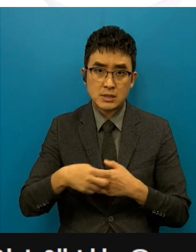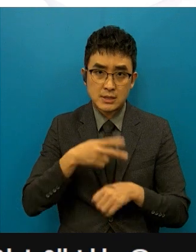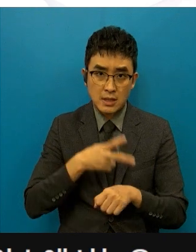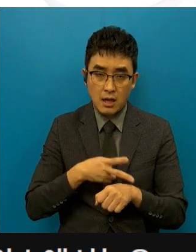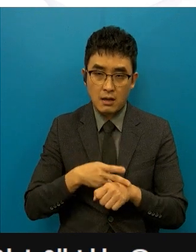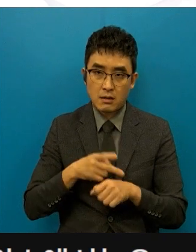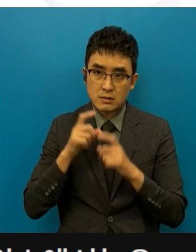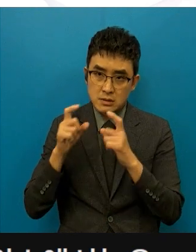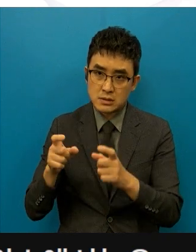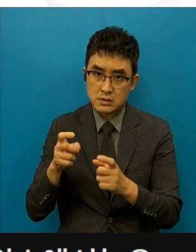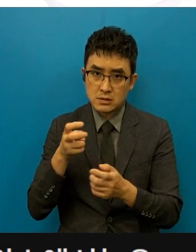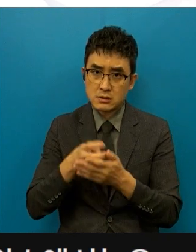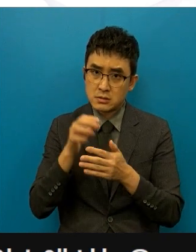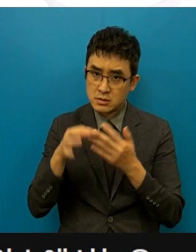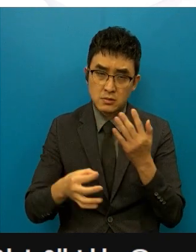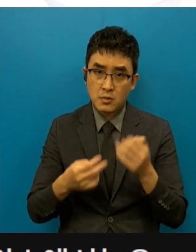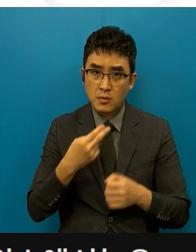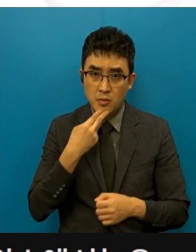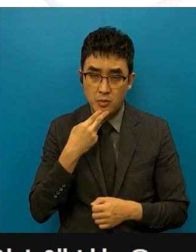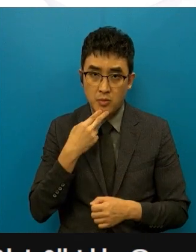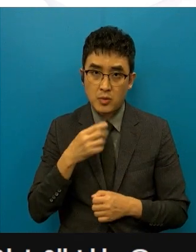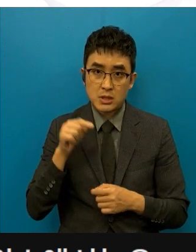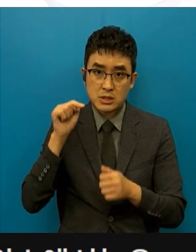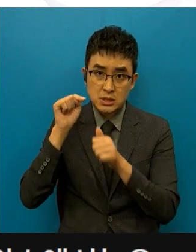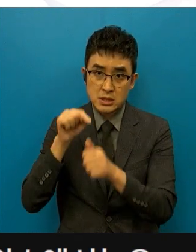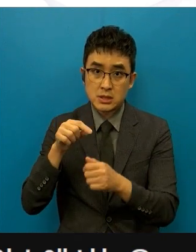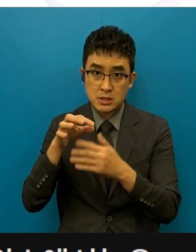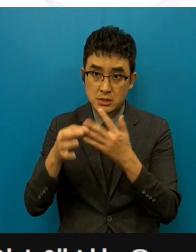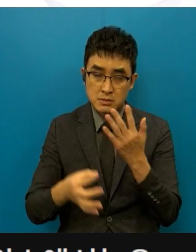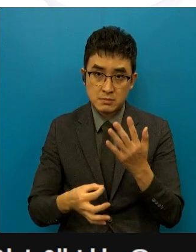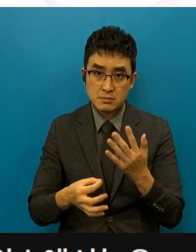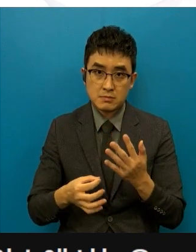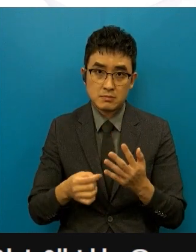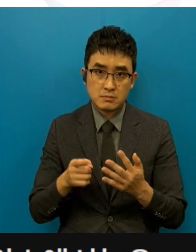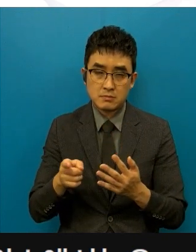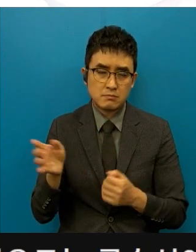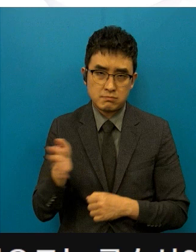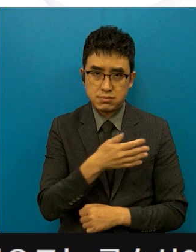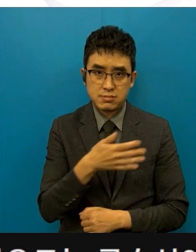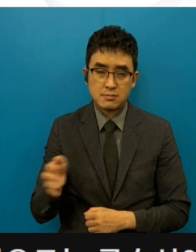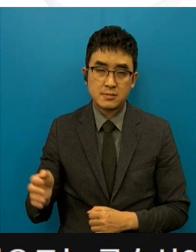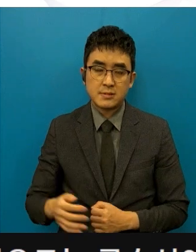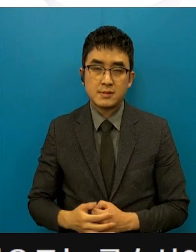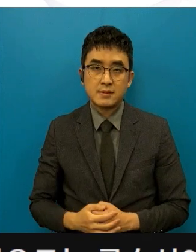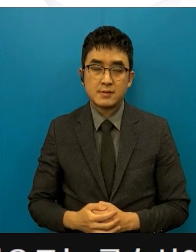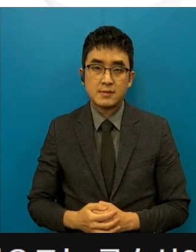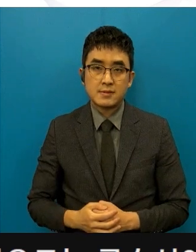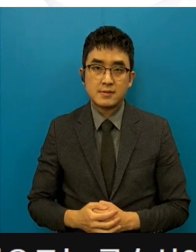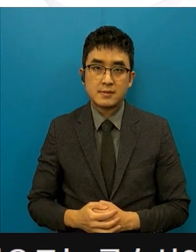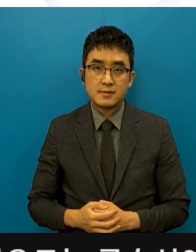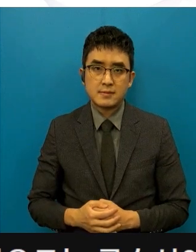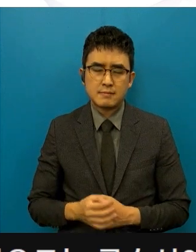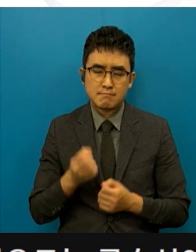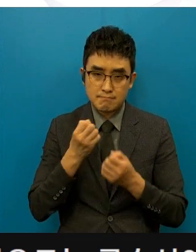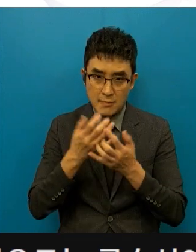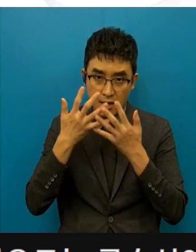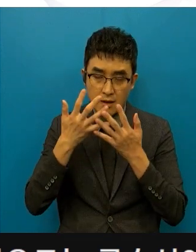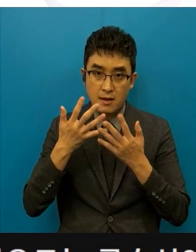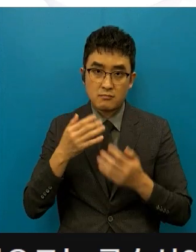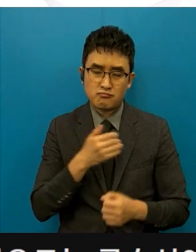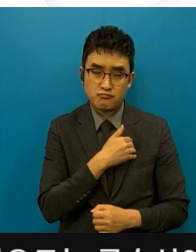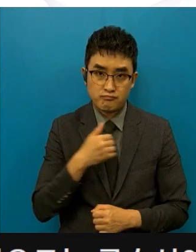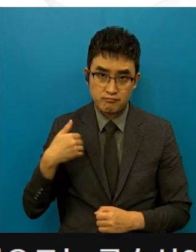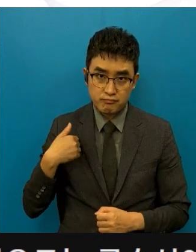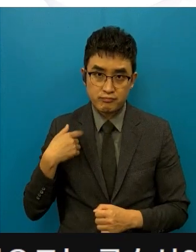non-binding. And without clear and sufficient procedural guidelines, it's a very